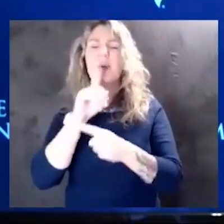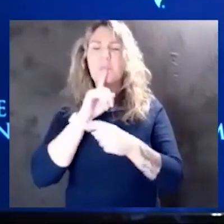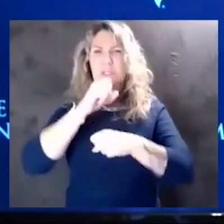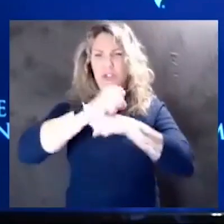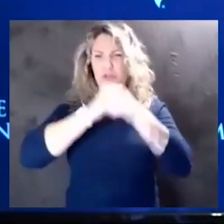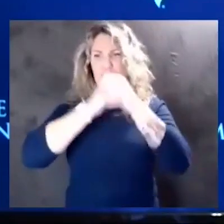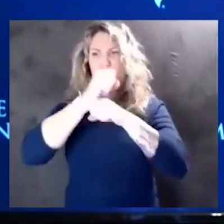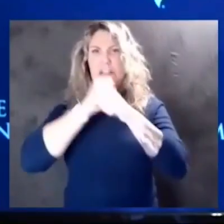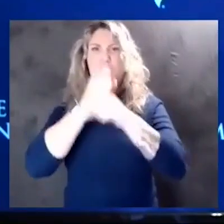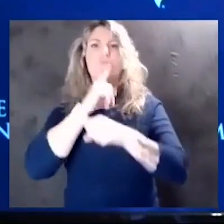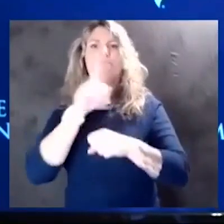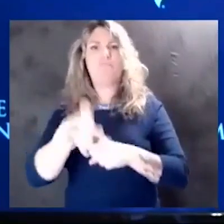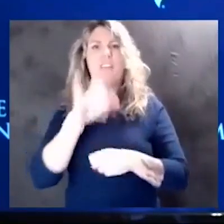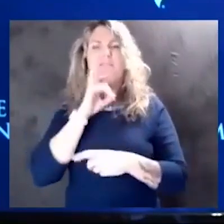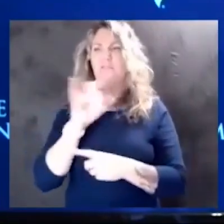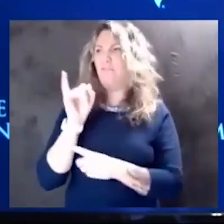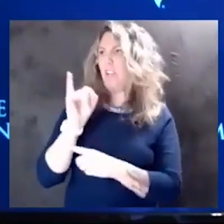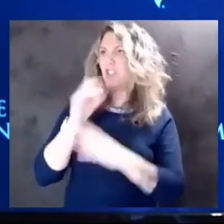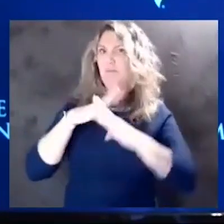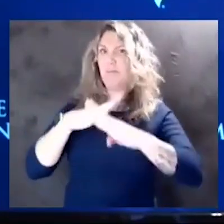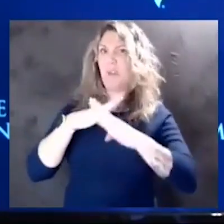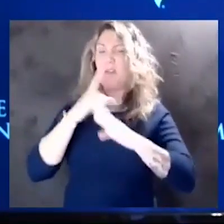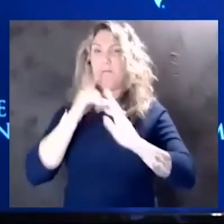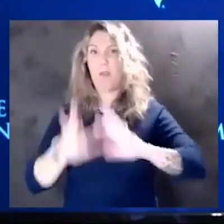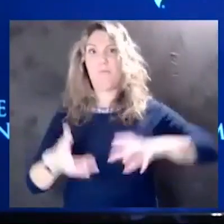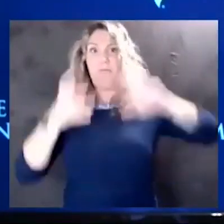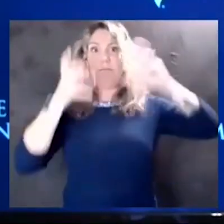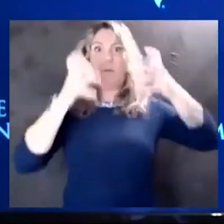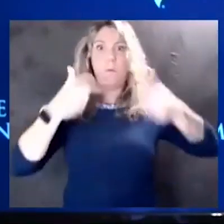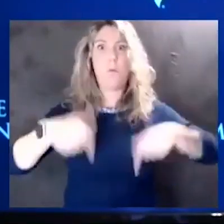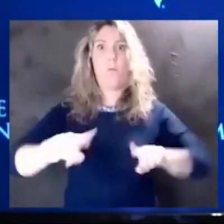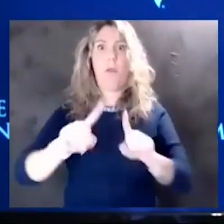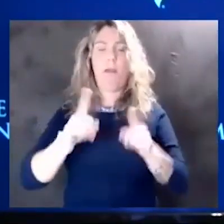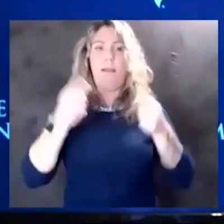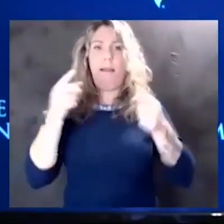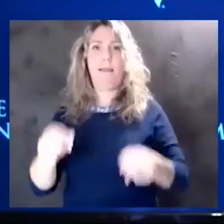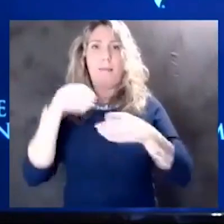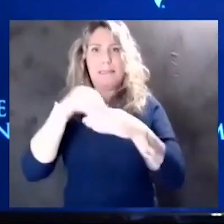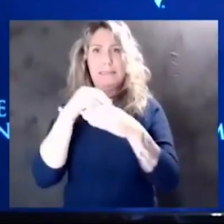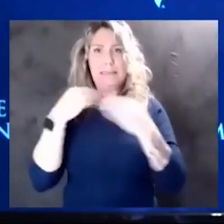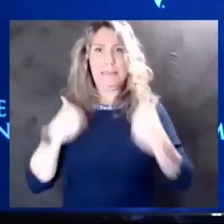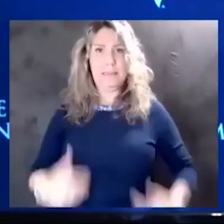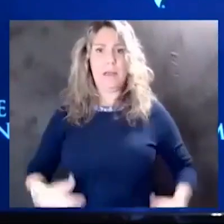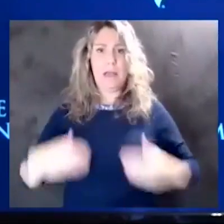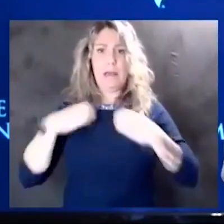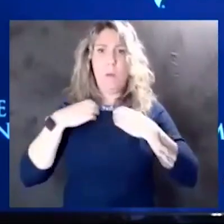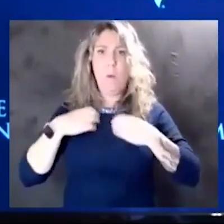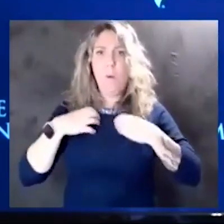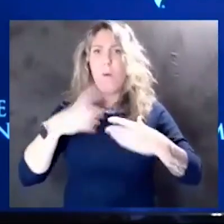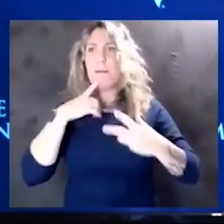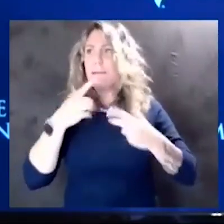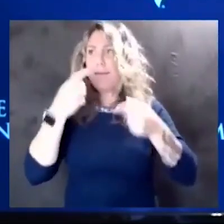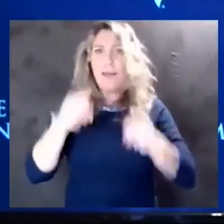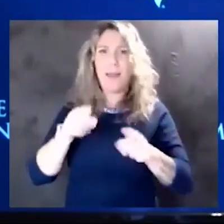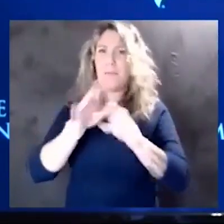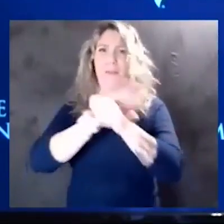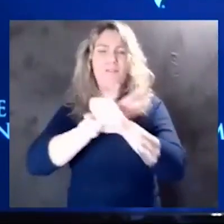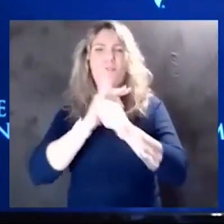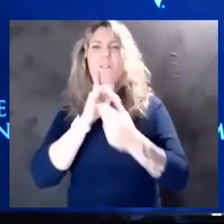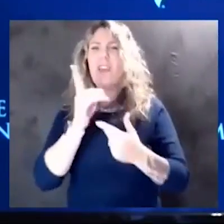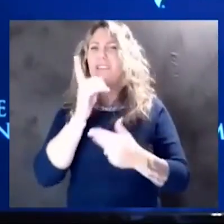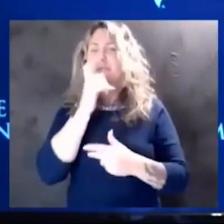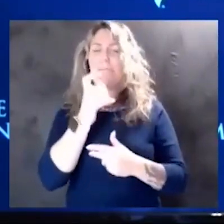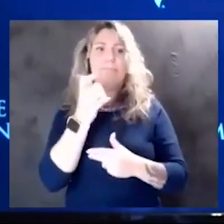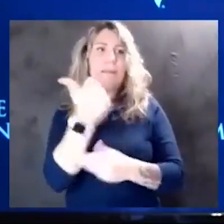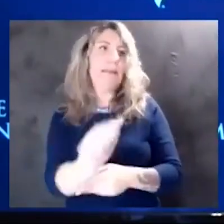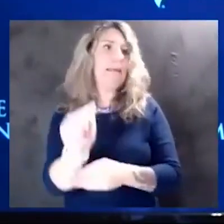sometimes they go a little haywire, as it can occur in different kinds of this doesn't only happen in COVID. This happens in bacterial pneumonia. It can happen in a lot of different diseases. It